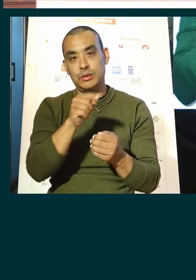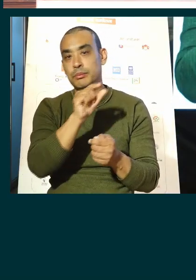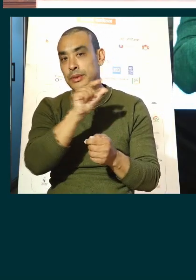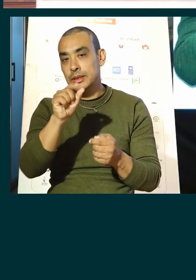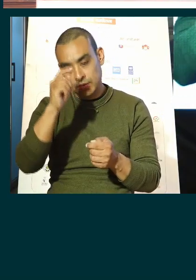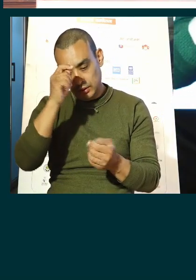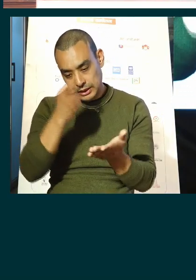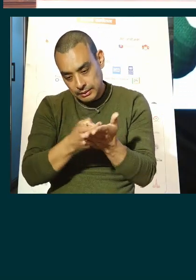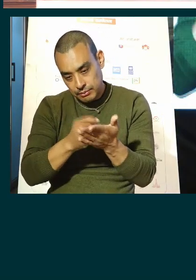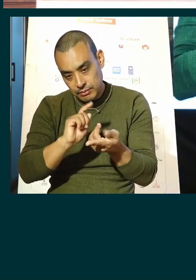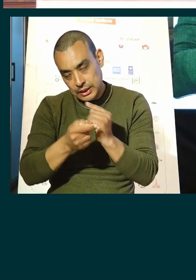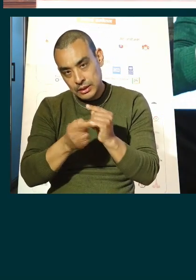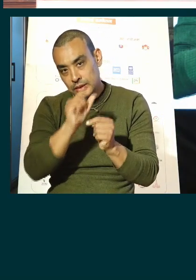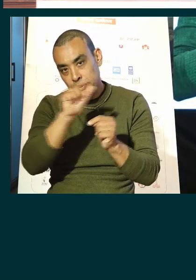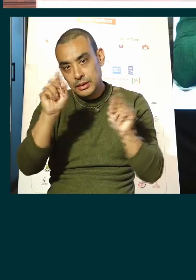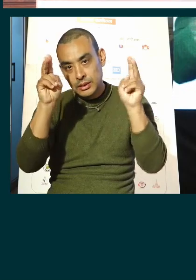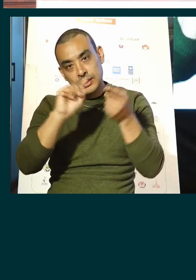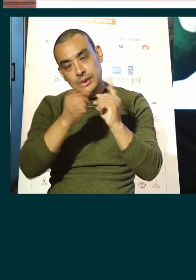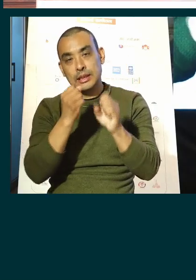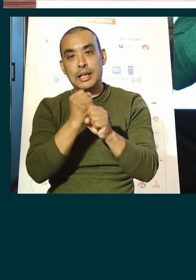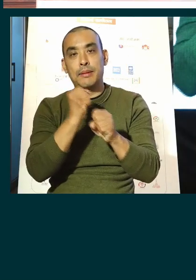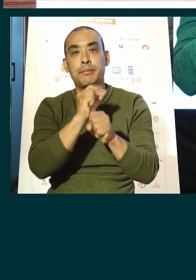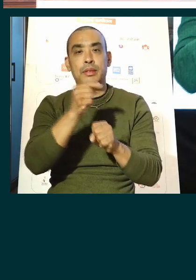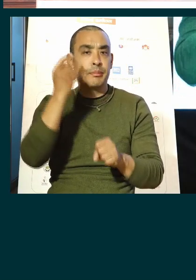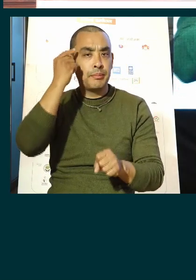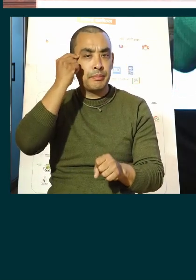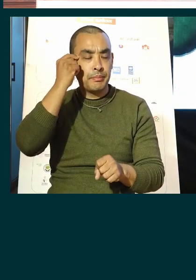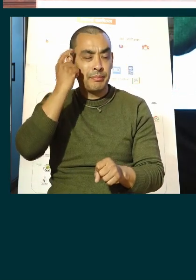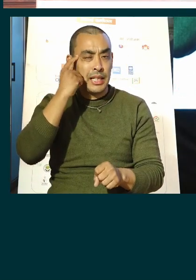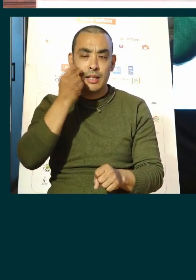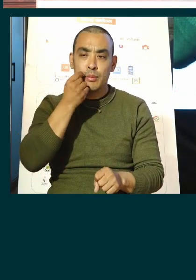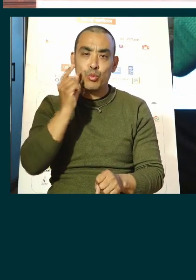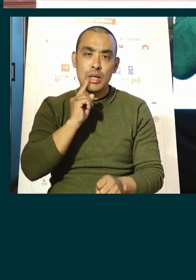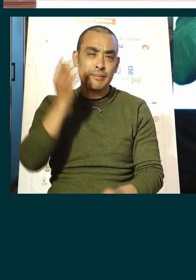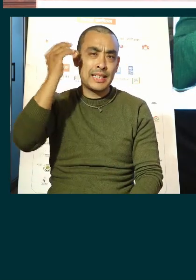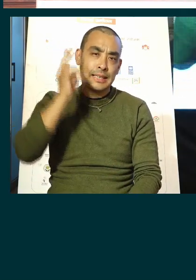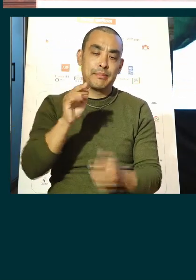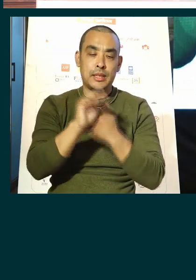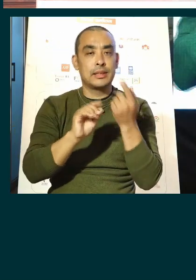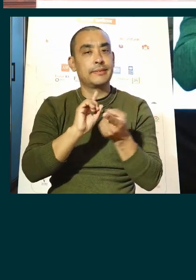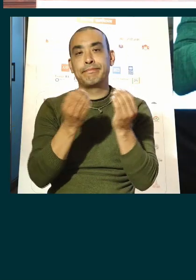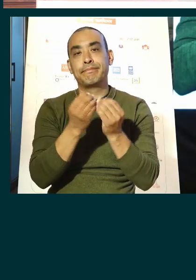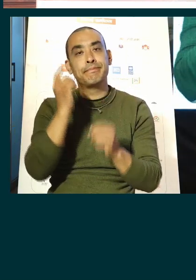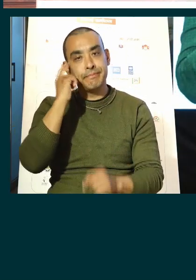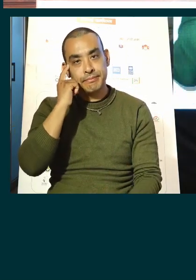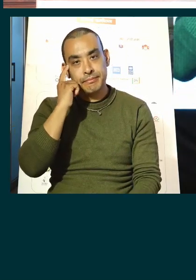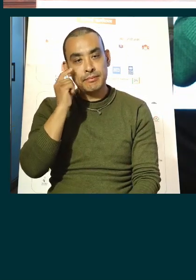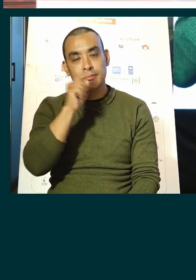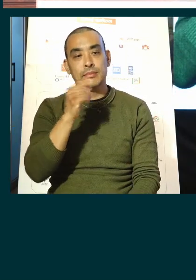norm, change the narrative, and deroot the patriarchy. And in this process, we focused